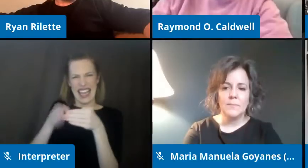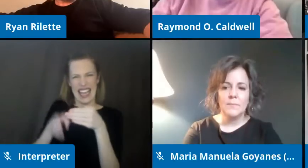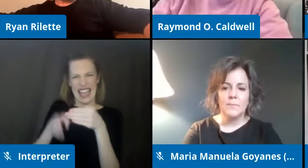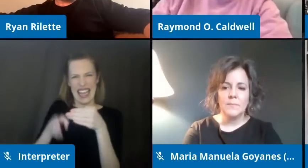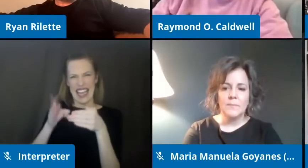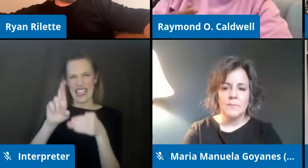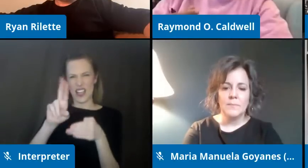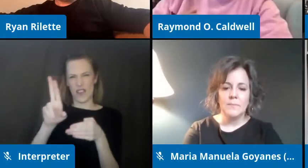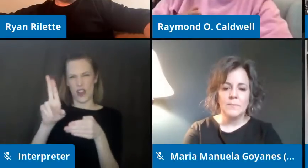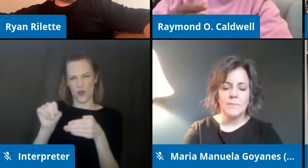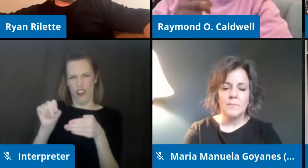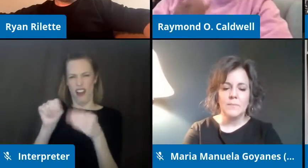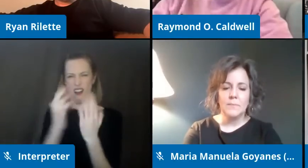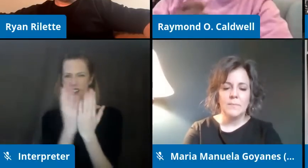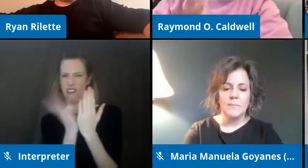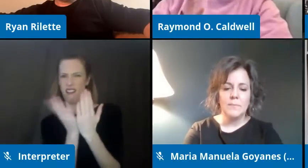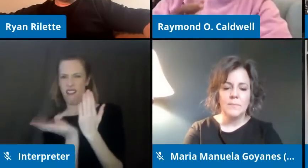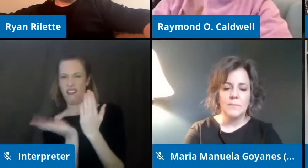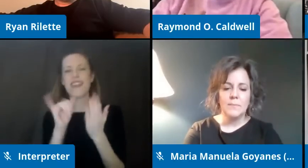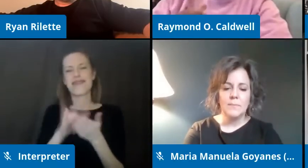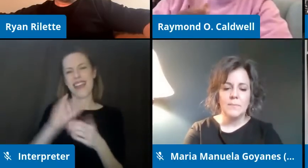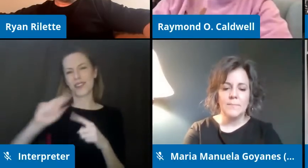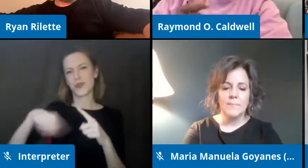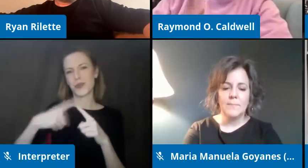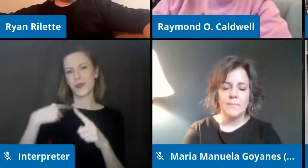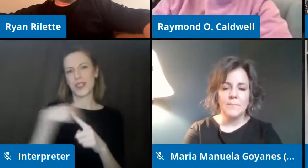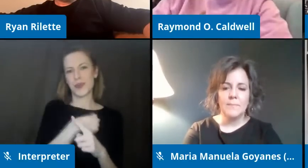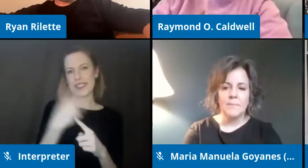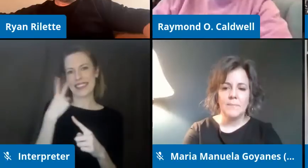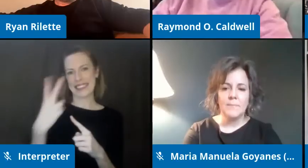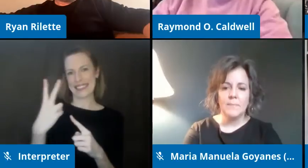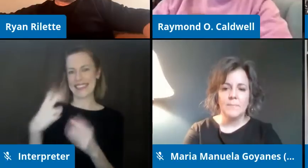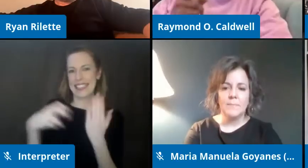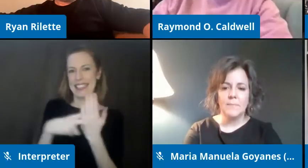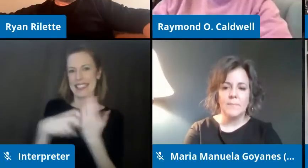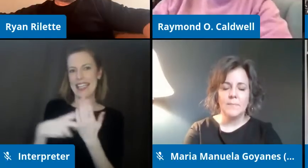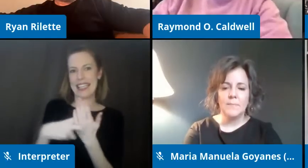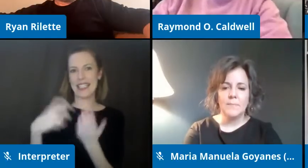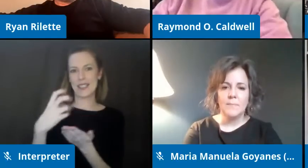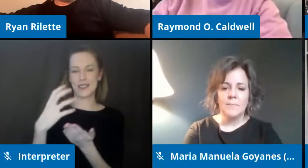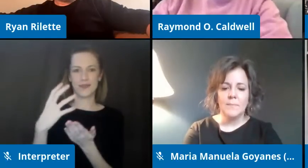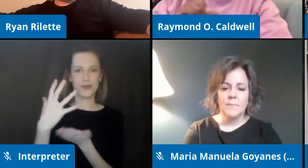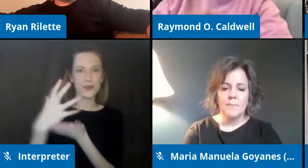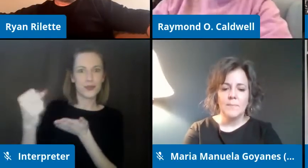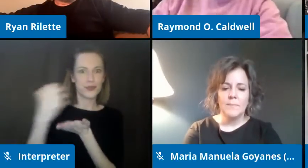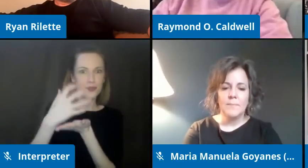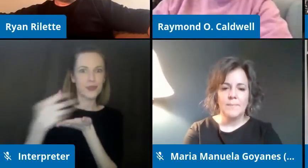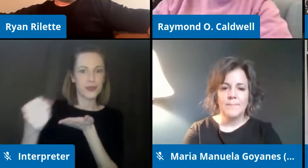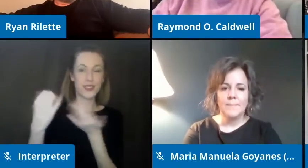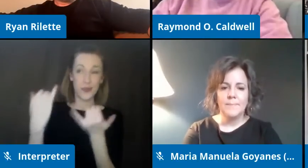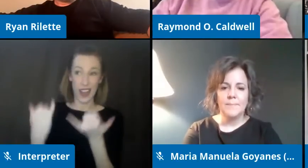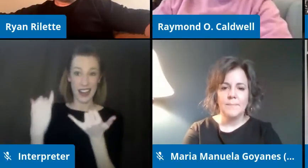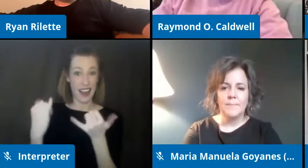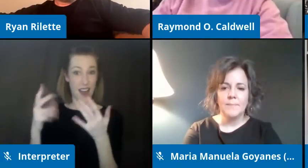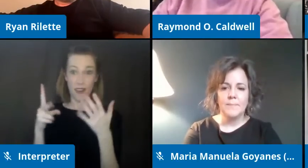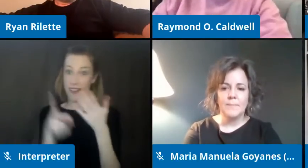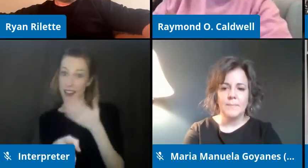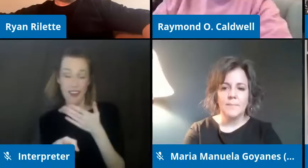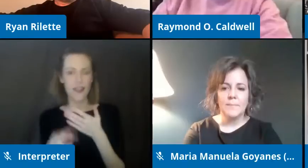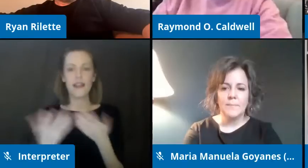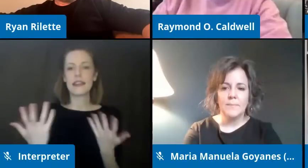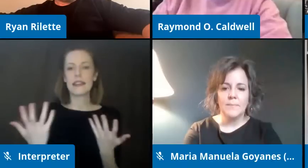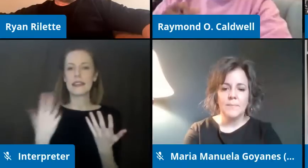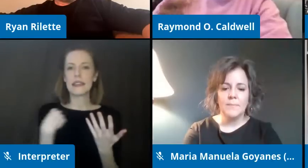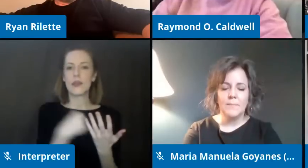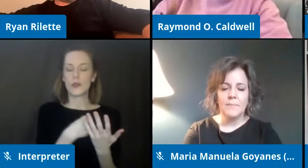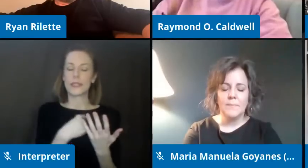ticket sales. And so this is a huge hit for us organizationally. And then past that, we're unable to then move through the